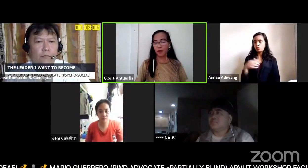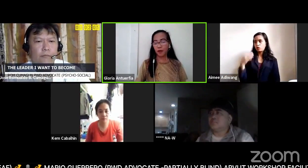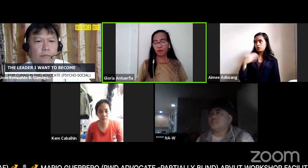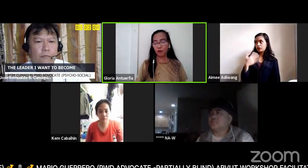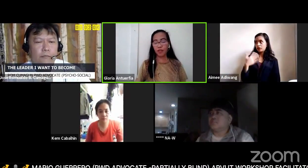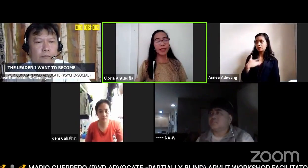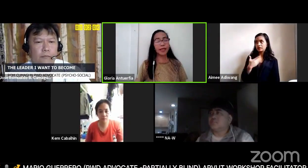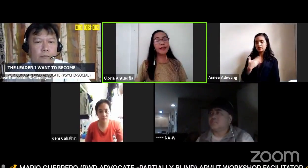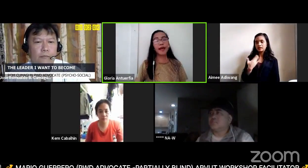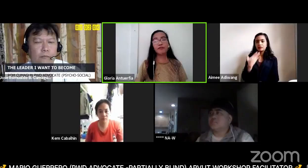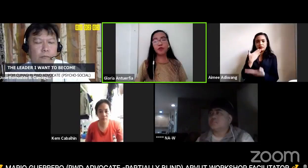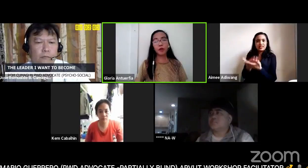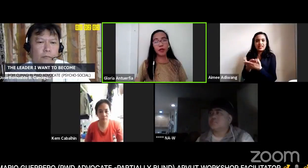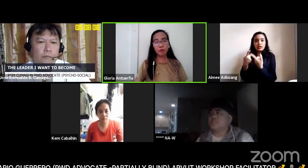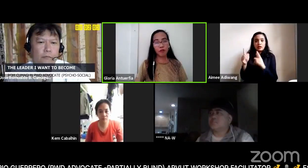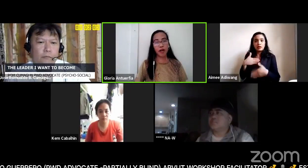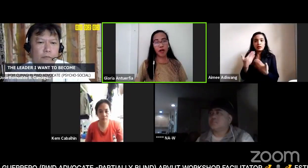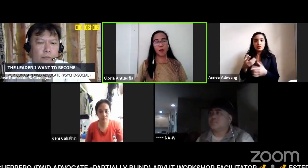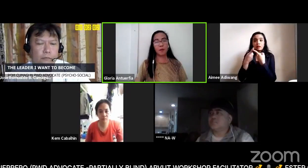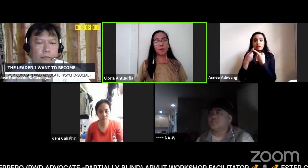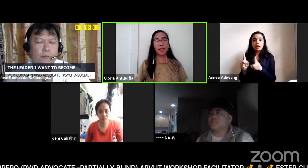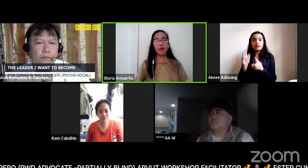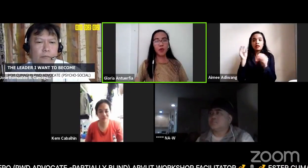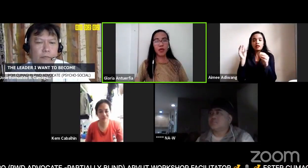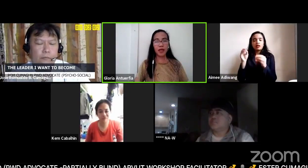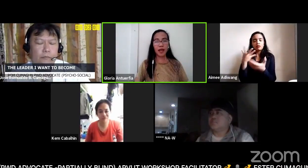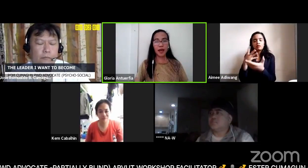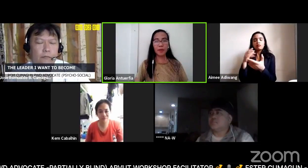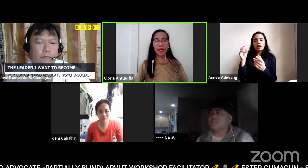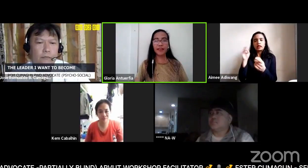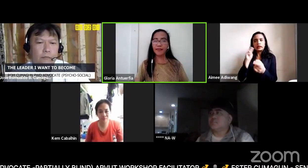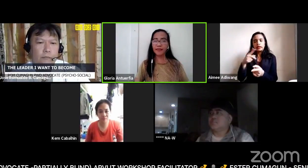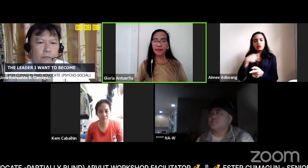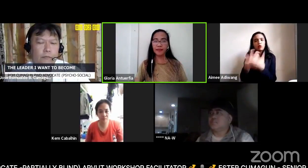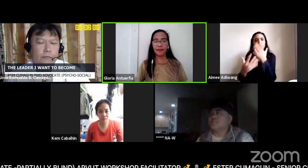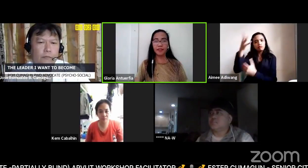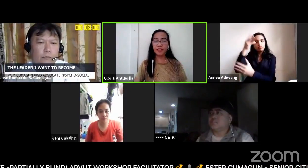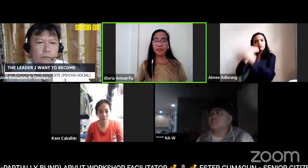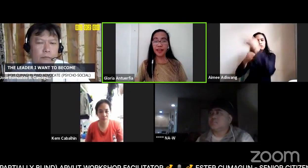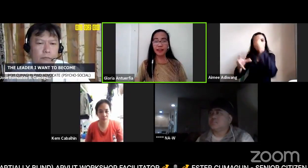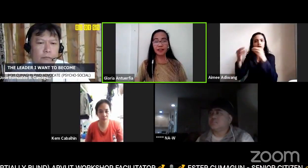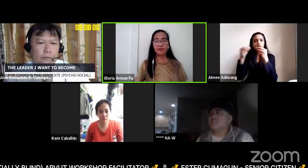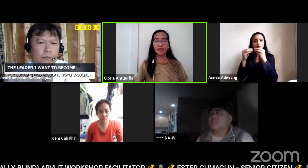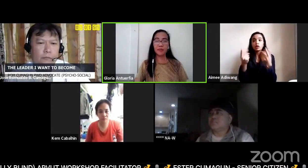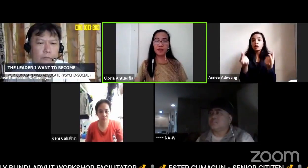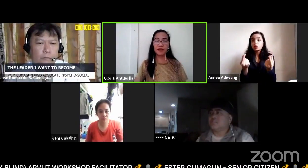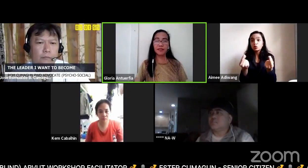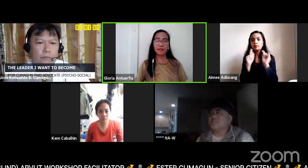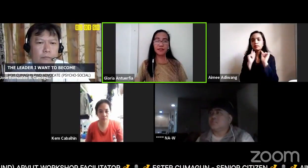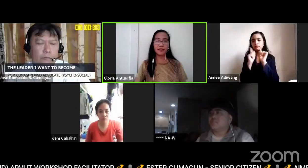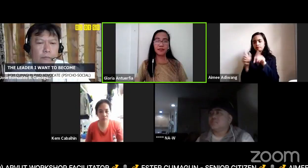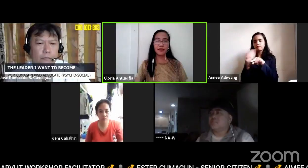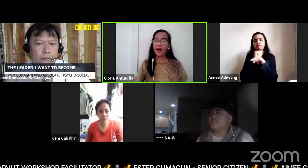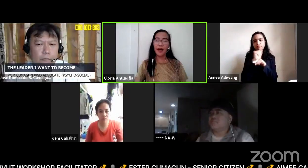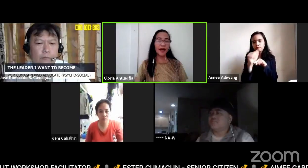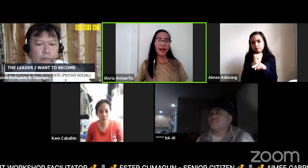but of course I still have to learn more by attending trainings and